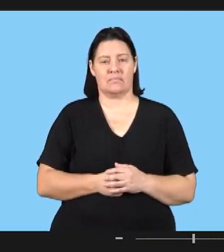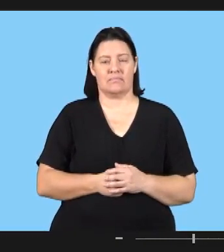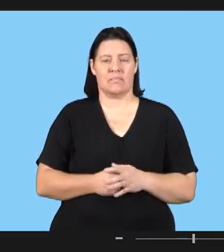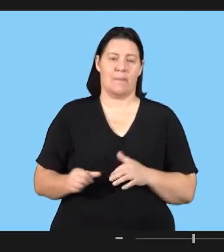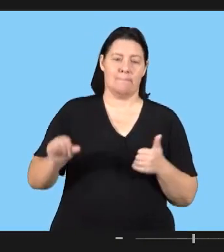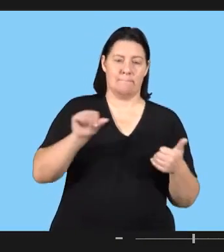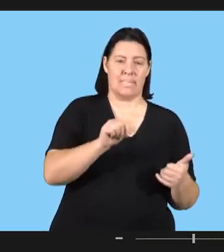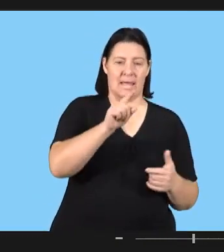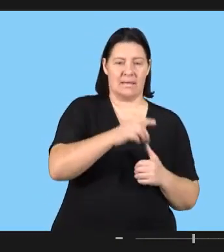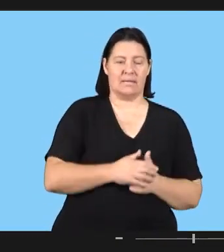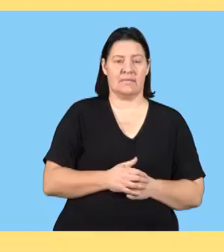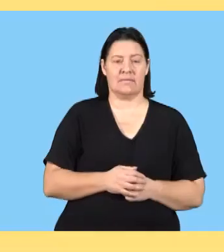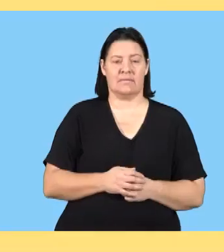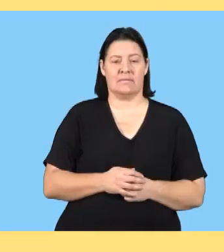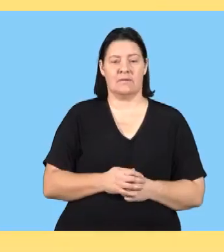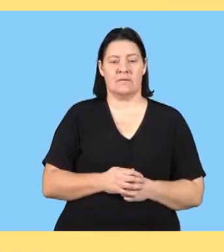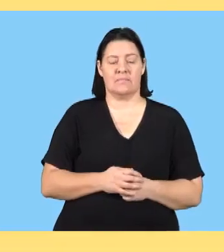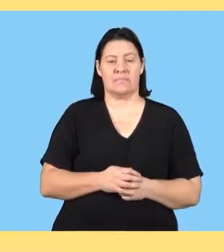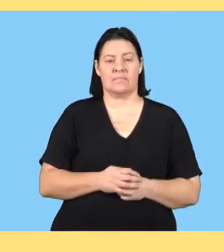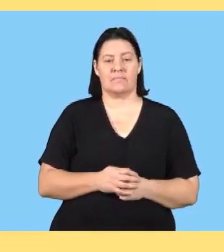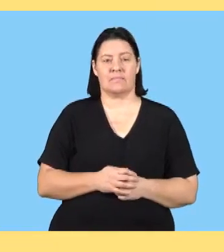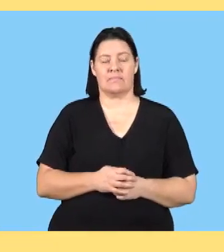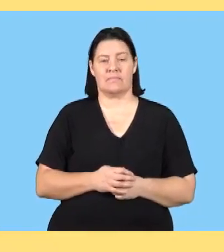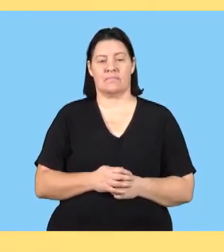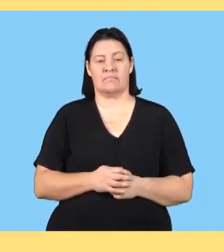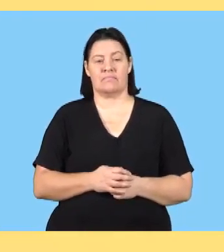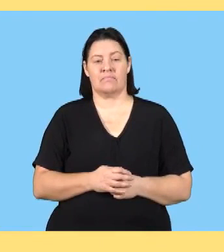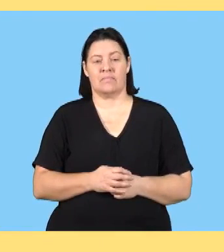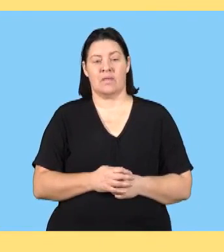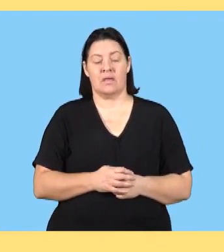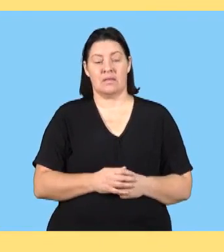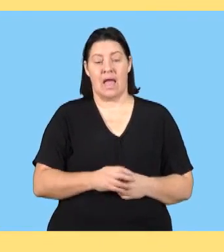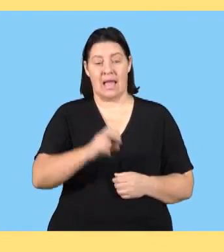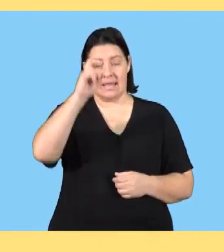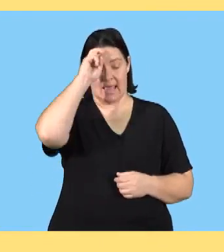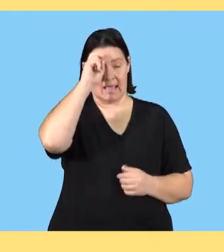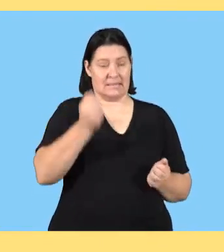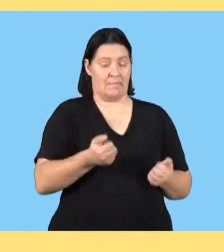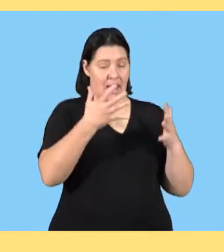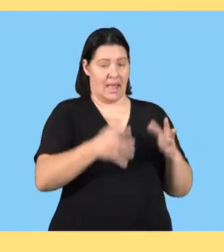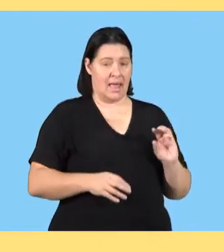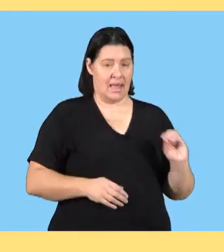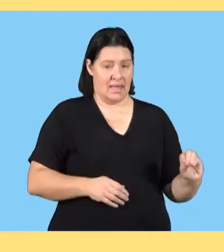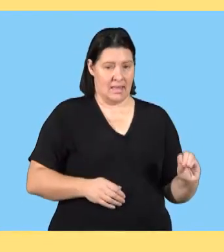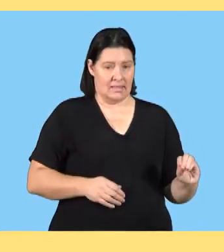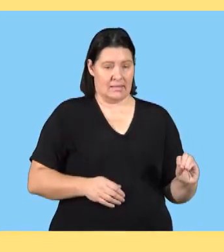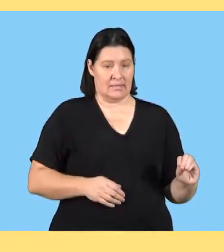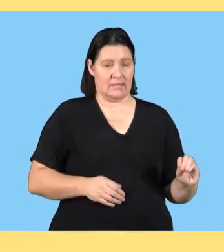I'm going to bring it back. There it is. I'm going to credit King Suppliers.